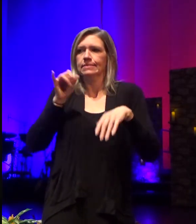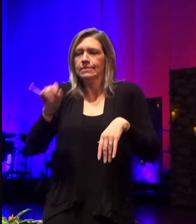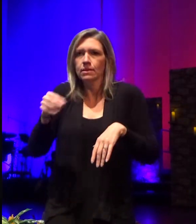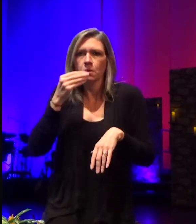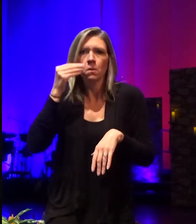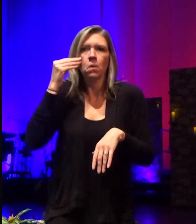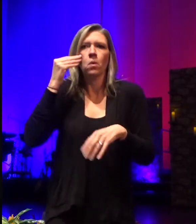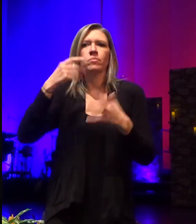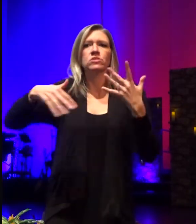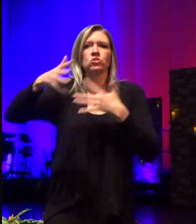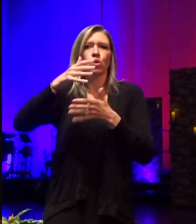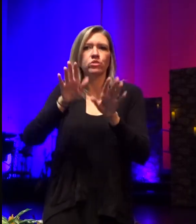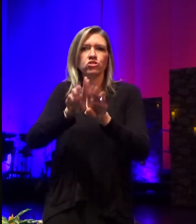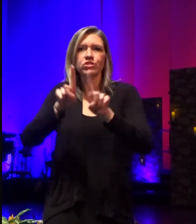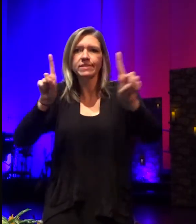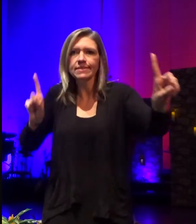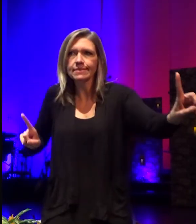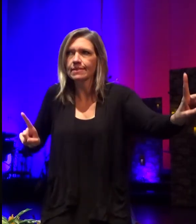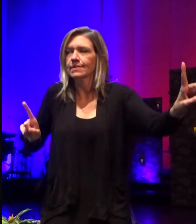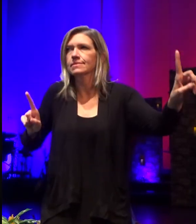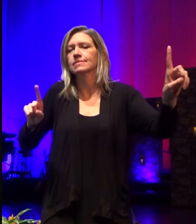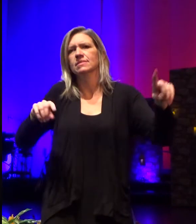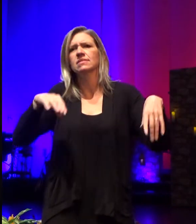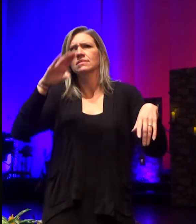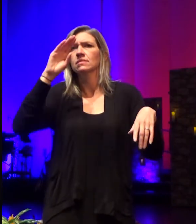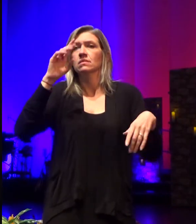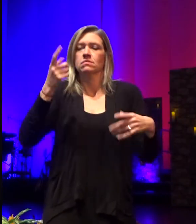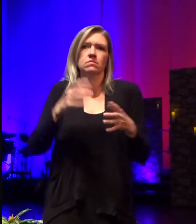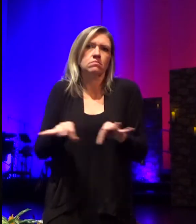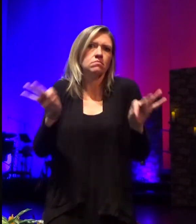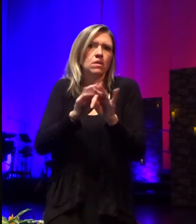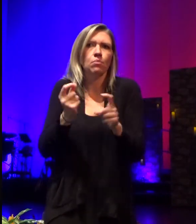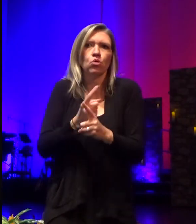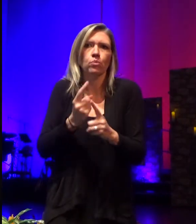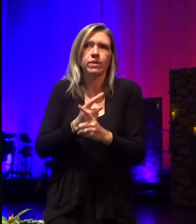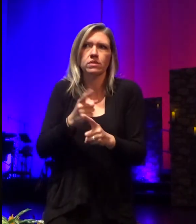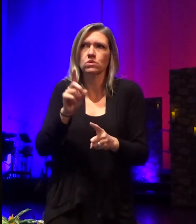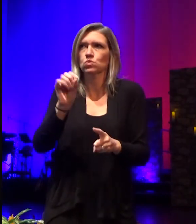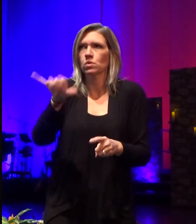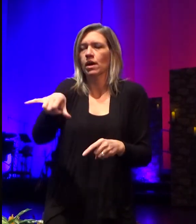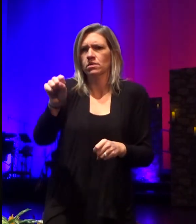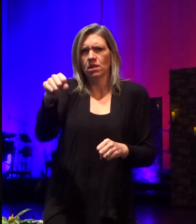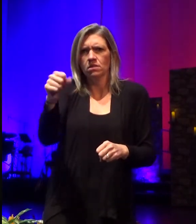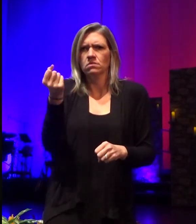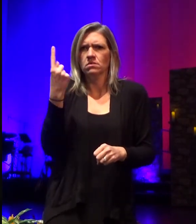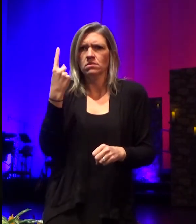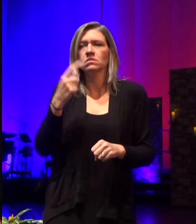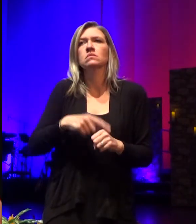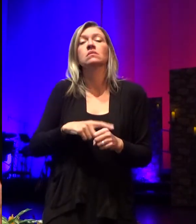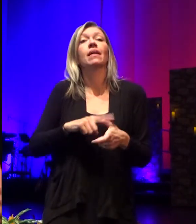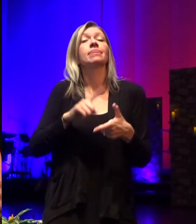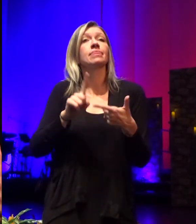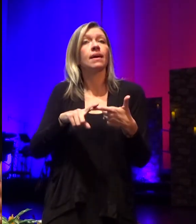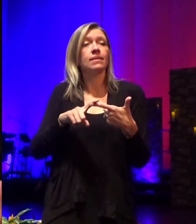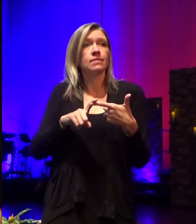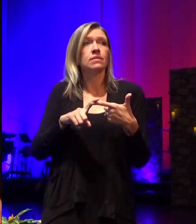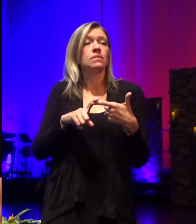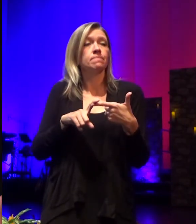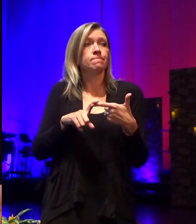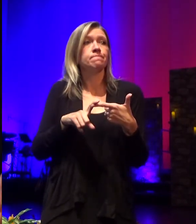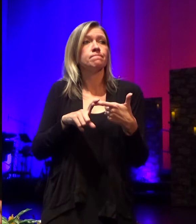And no doubt it had its level of appropriateness. And then